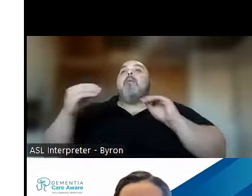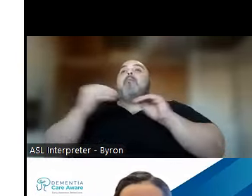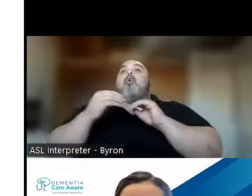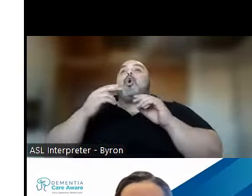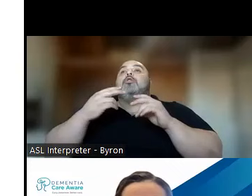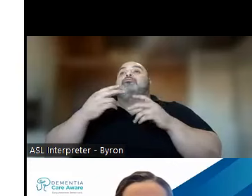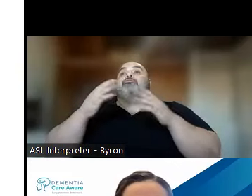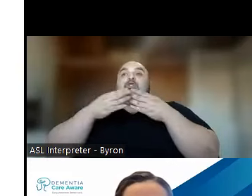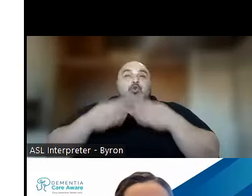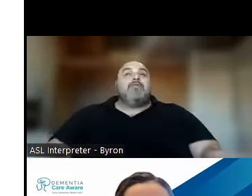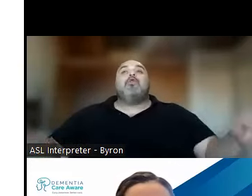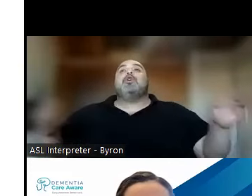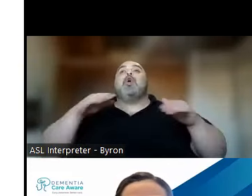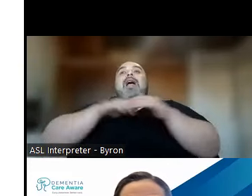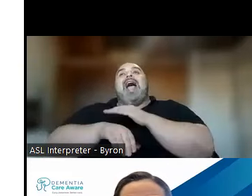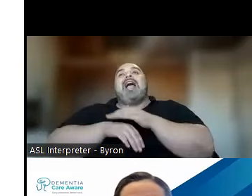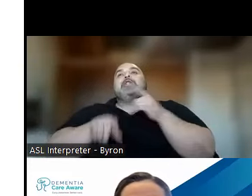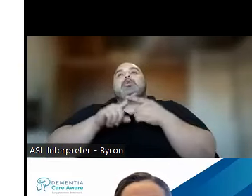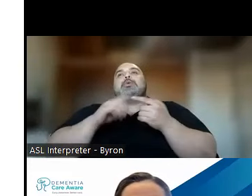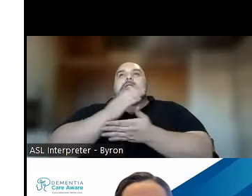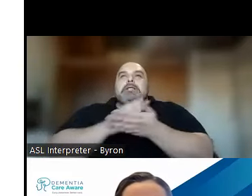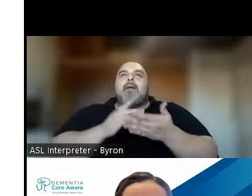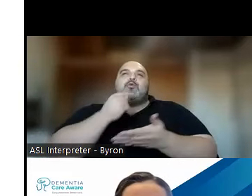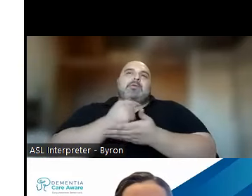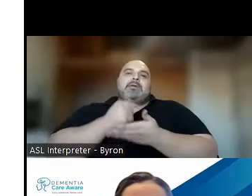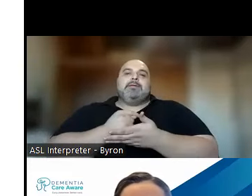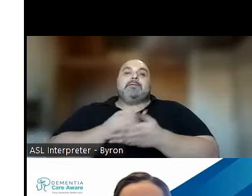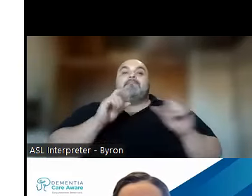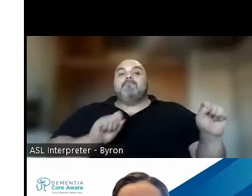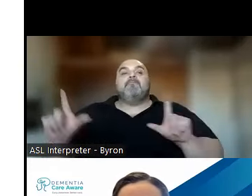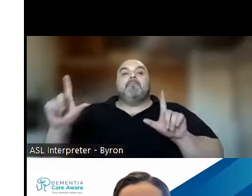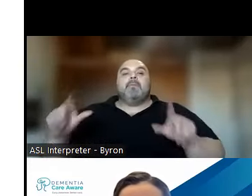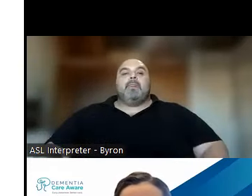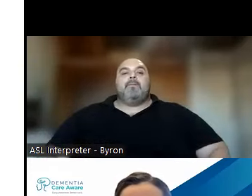certain treatments. Next slide, please.